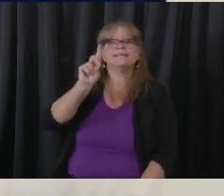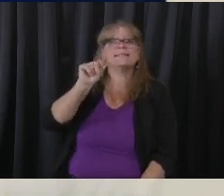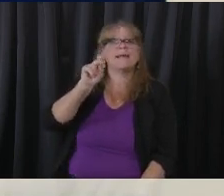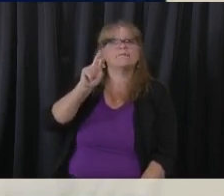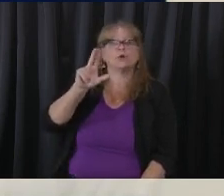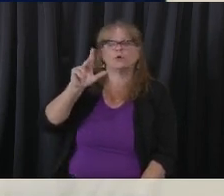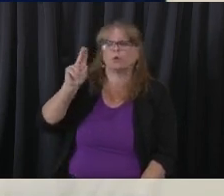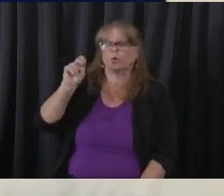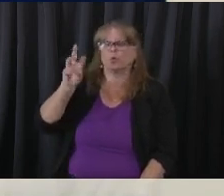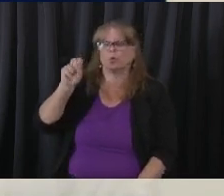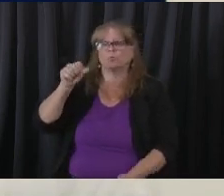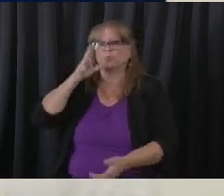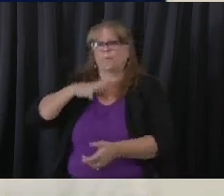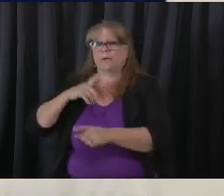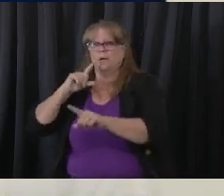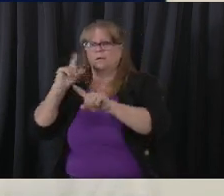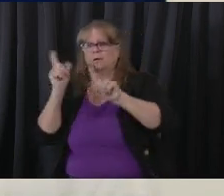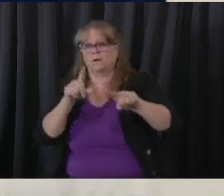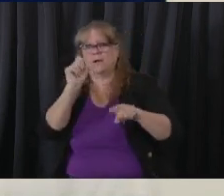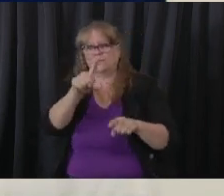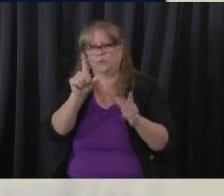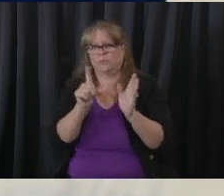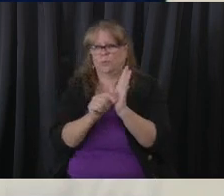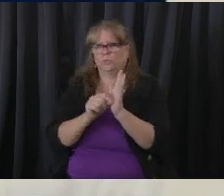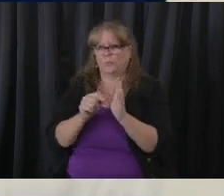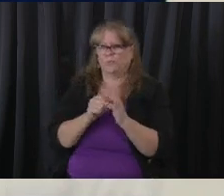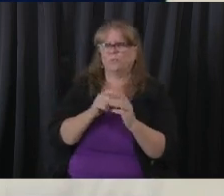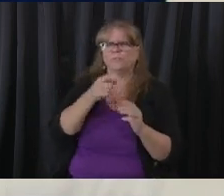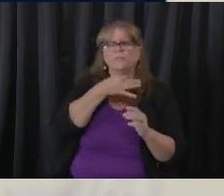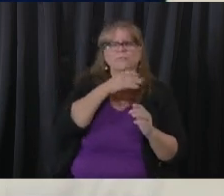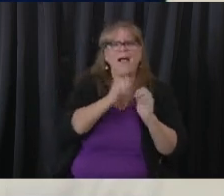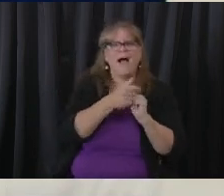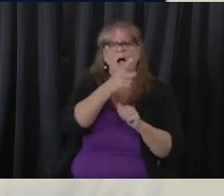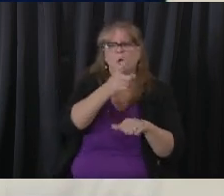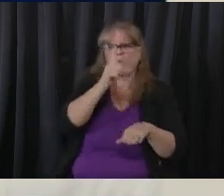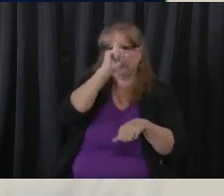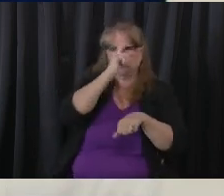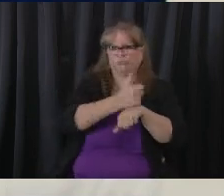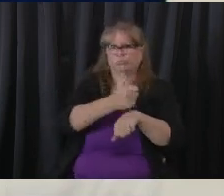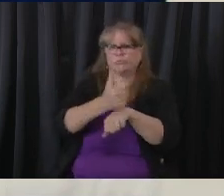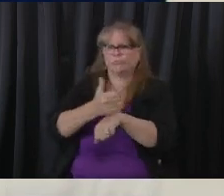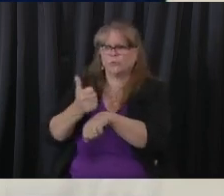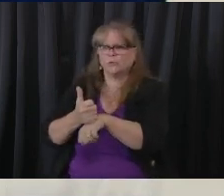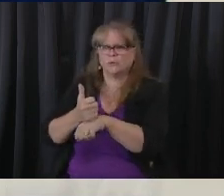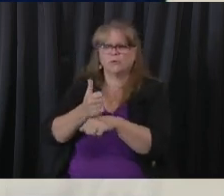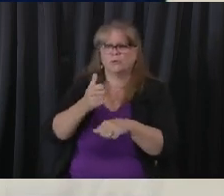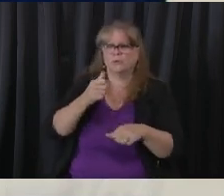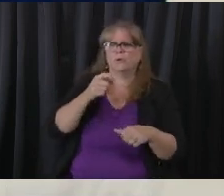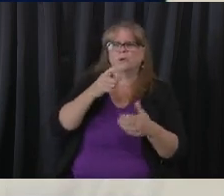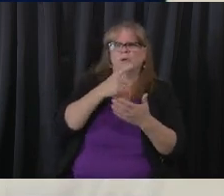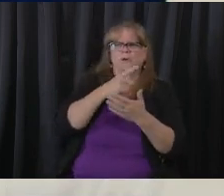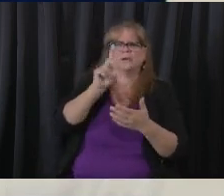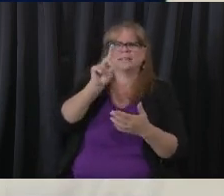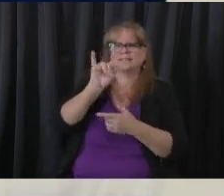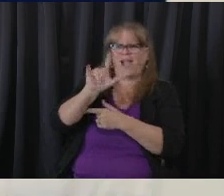are implementing the dial framework and when the state will move counties up to a higher